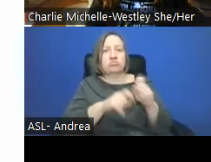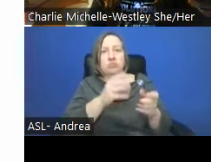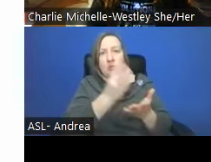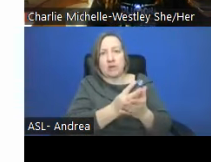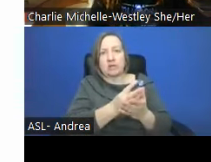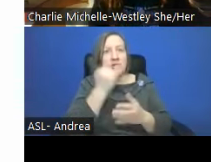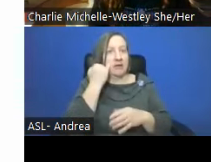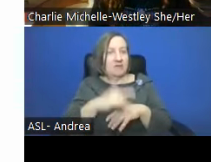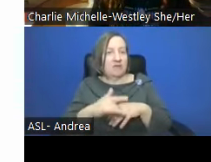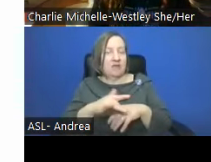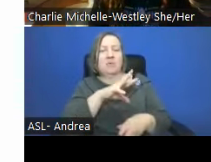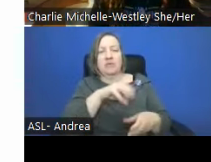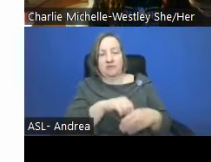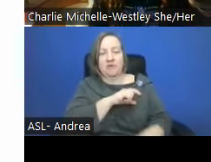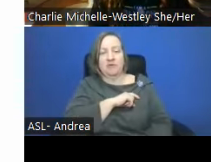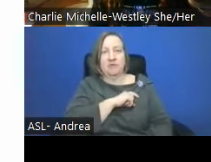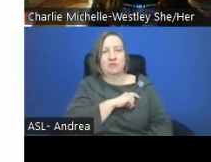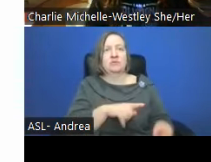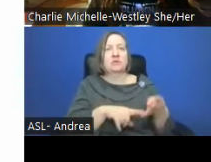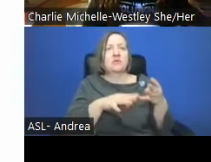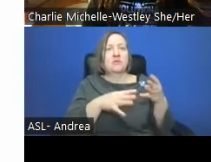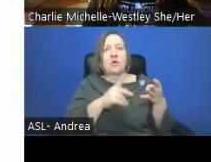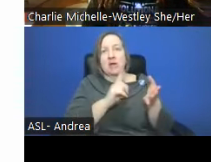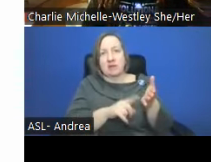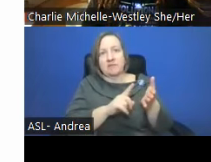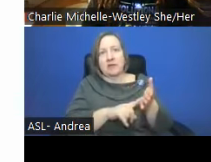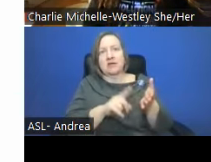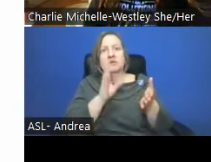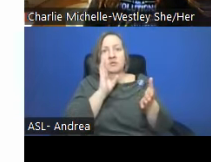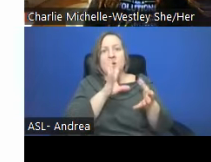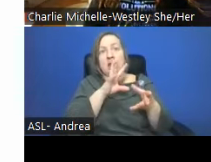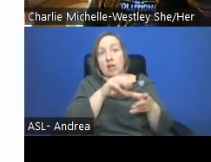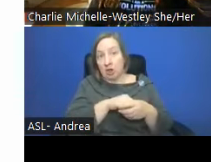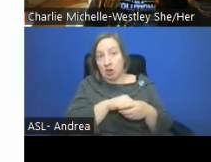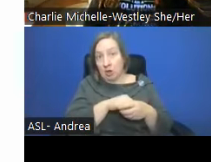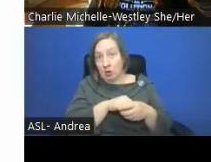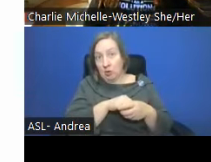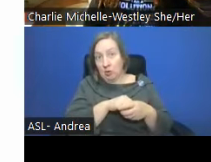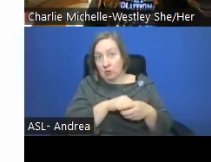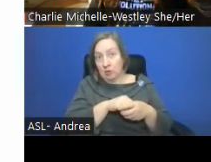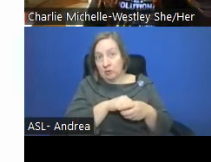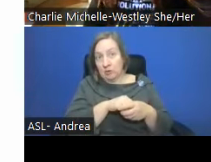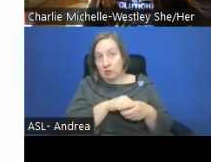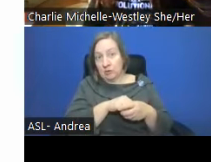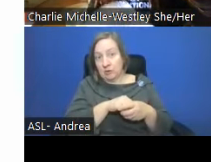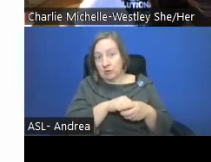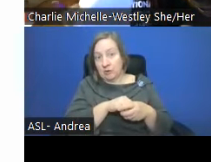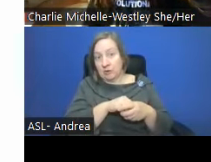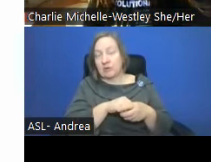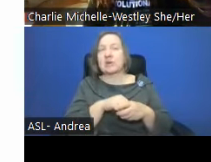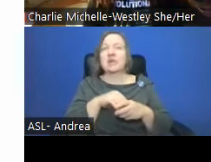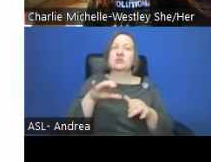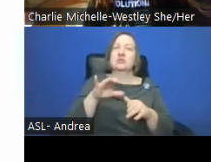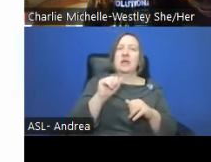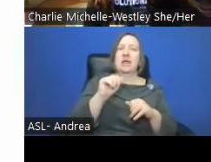involved officers. 4, the investigation shall include. Let's just do A